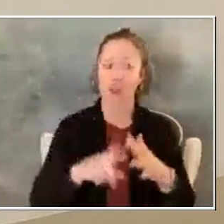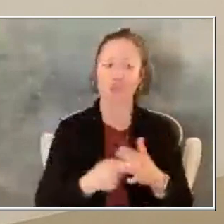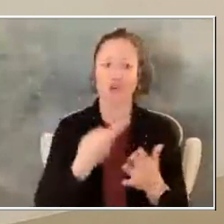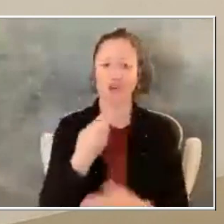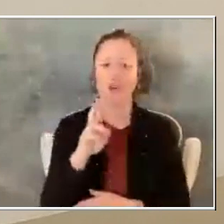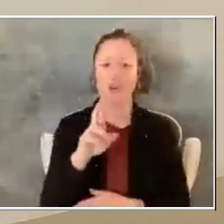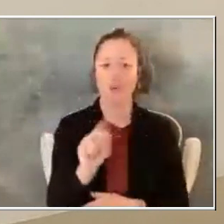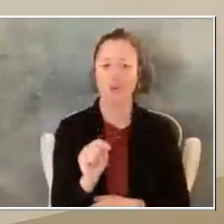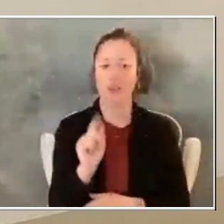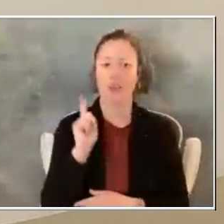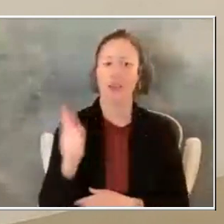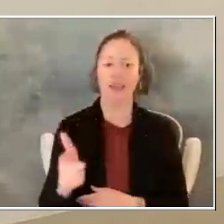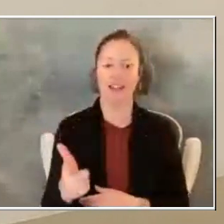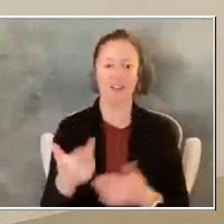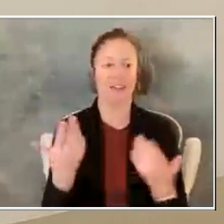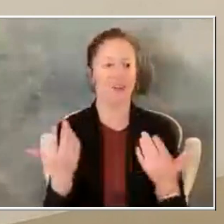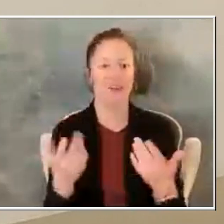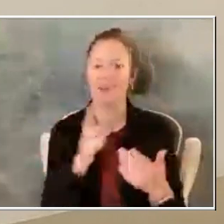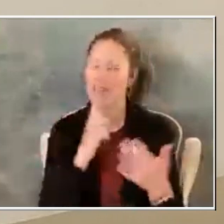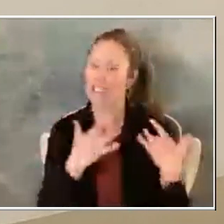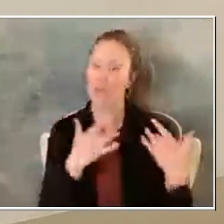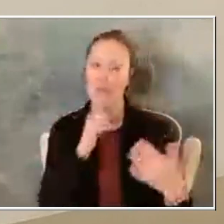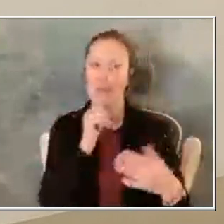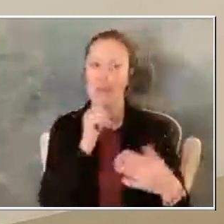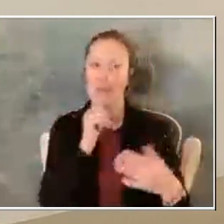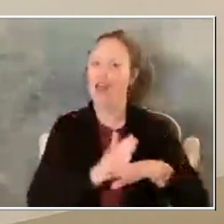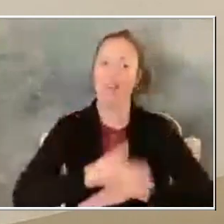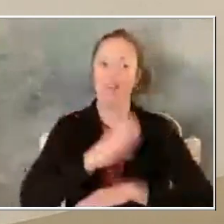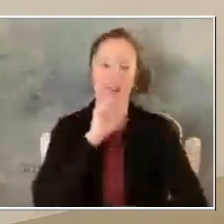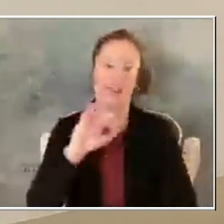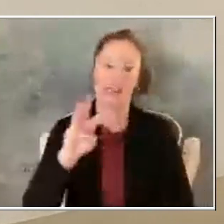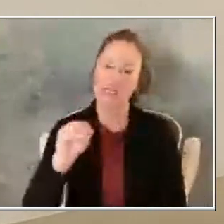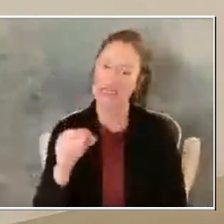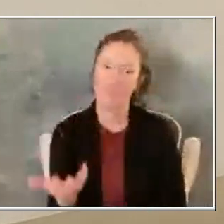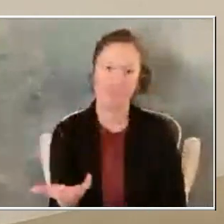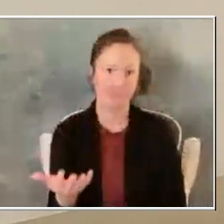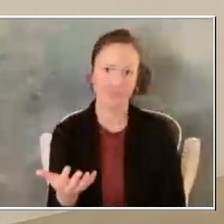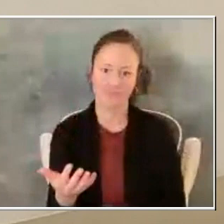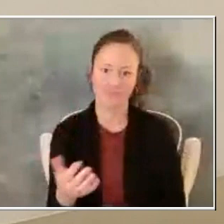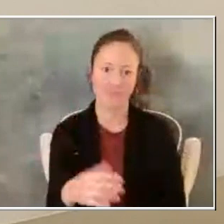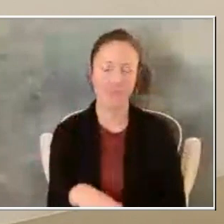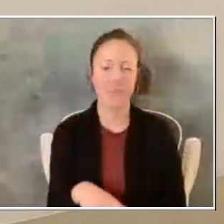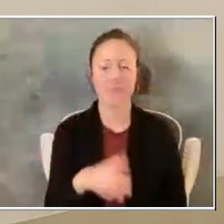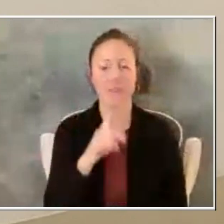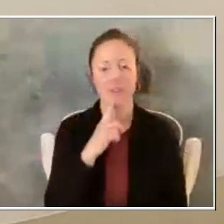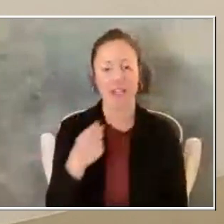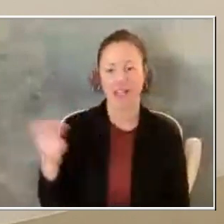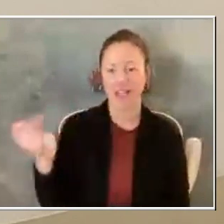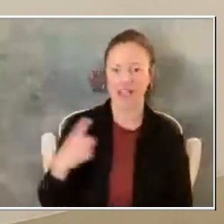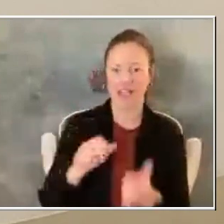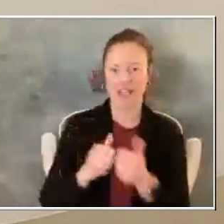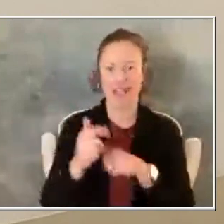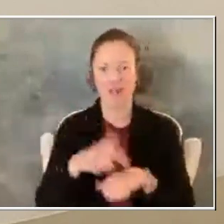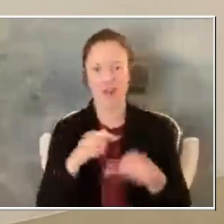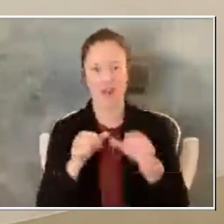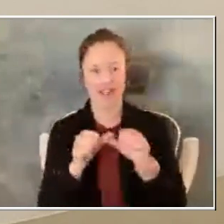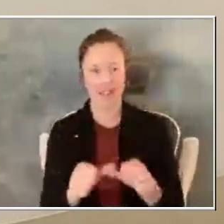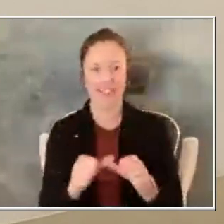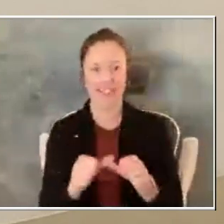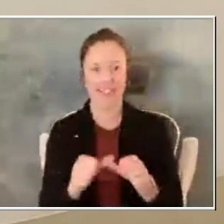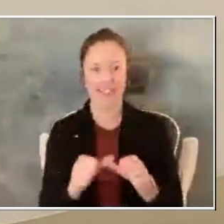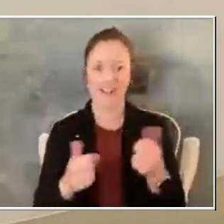it much later than age 60 or within 10 years of menopause. The question about how long to continue is a